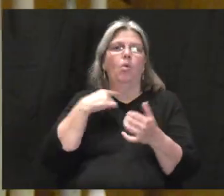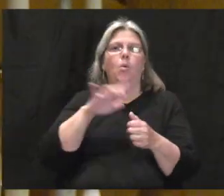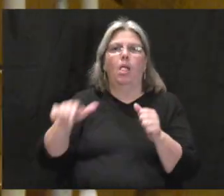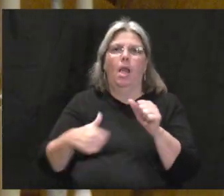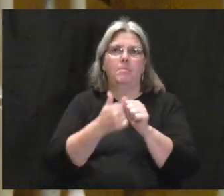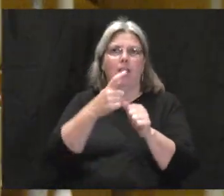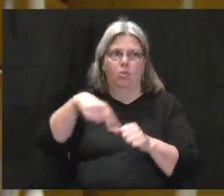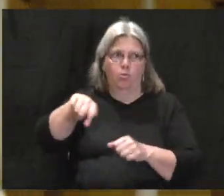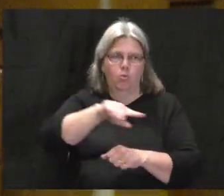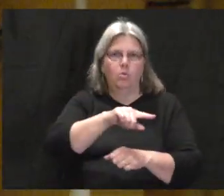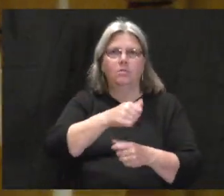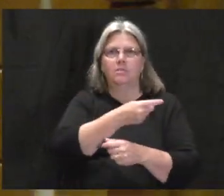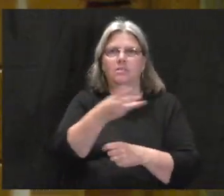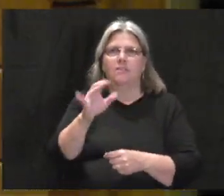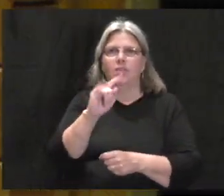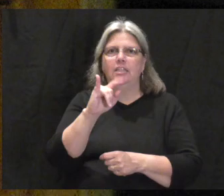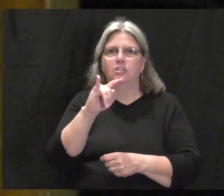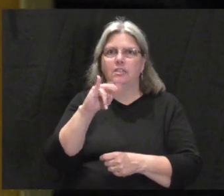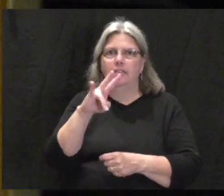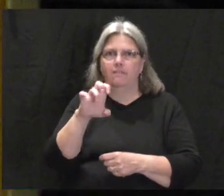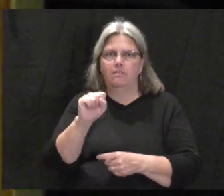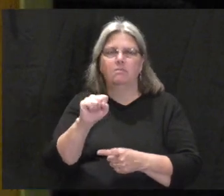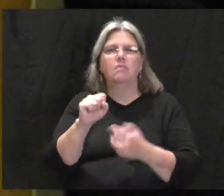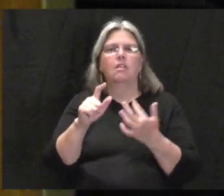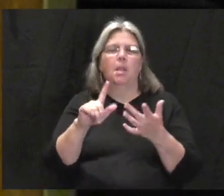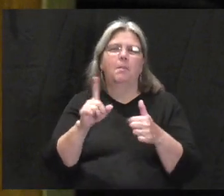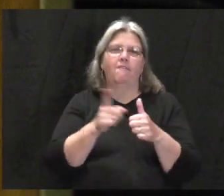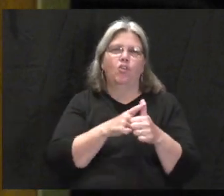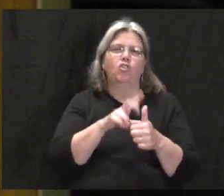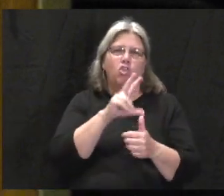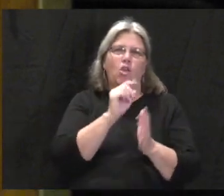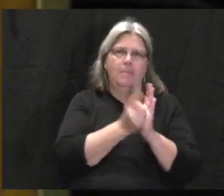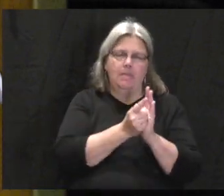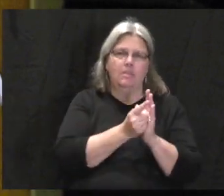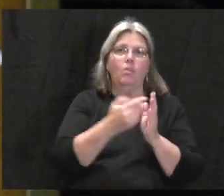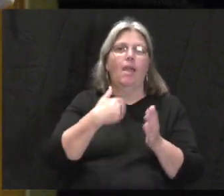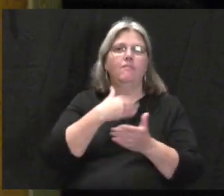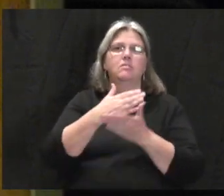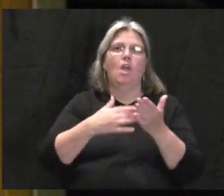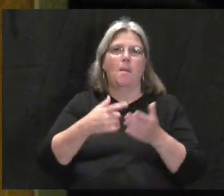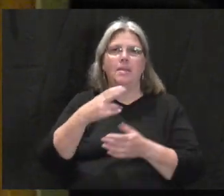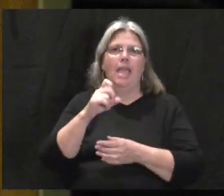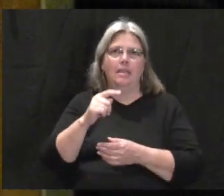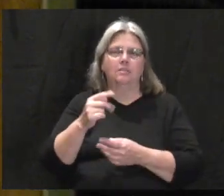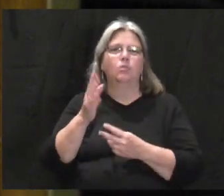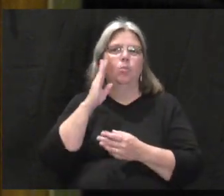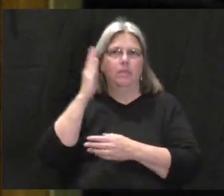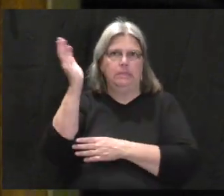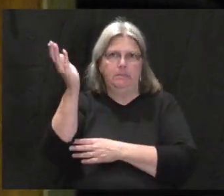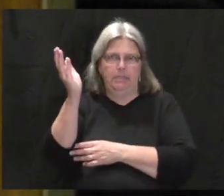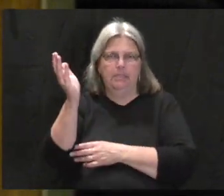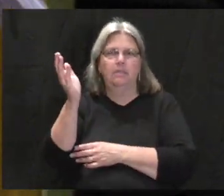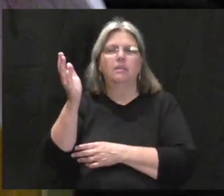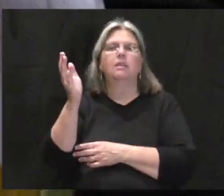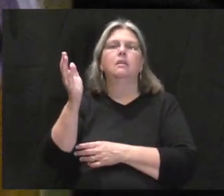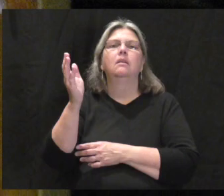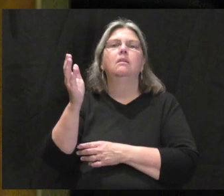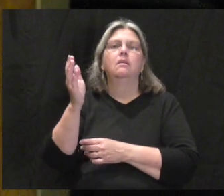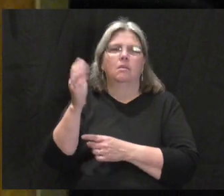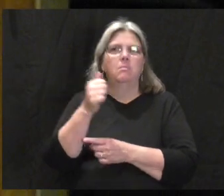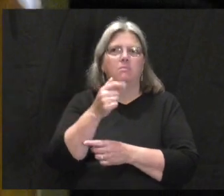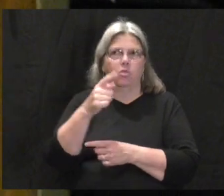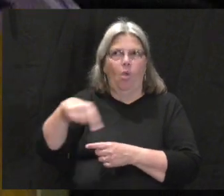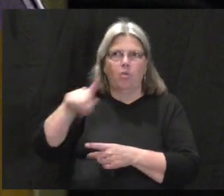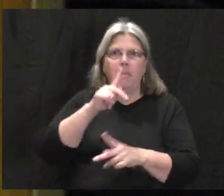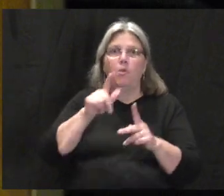initiatives. So that'll be probably the first 30 minutes. We have some guests that are going to speak tonight that we've asked some people who are doing the work, not